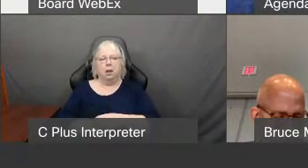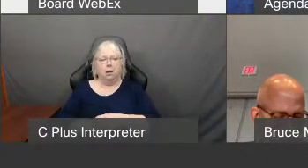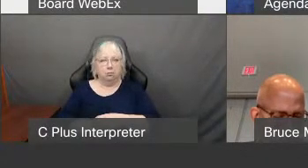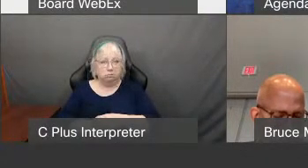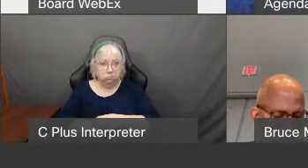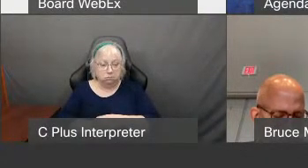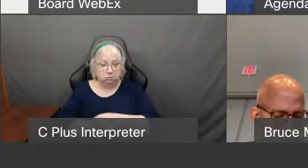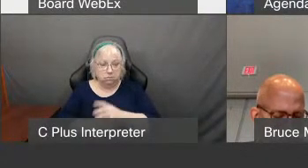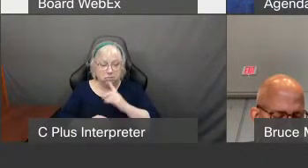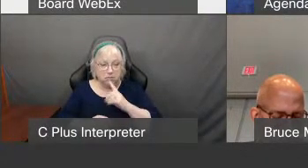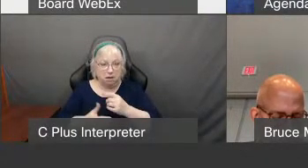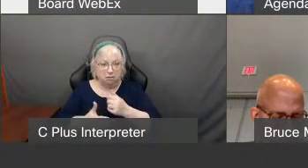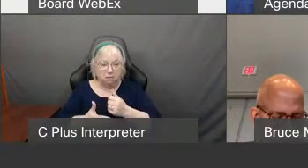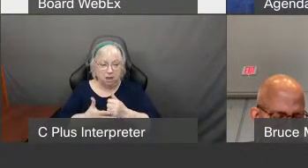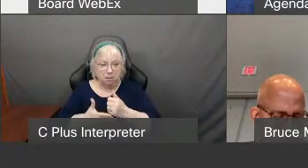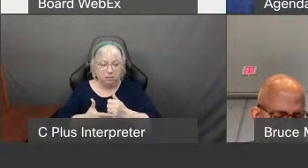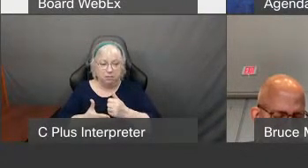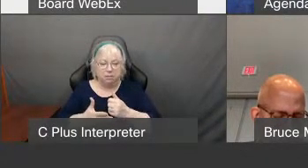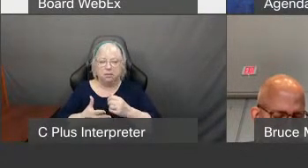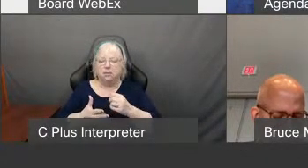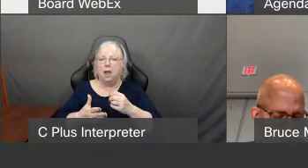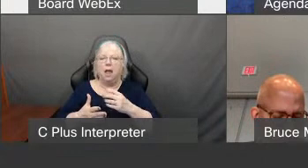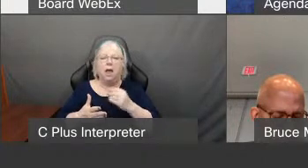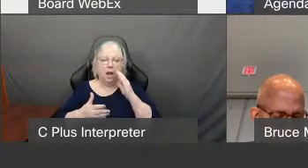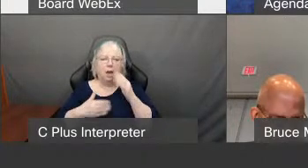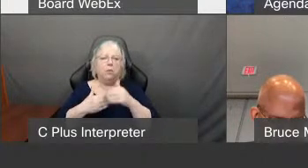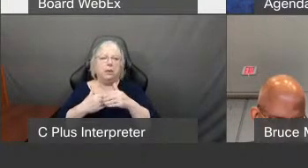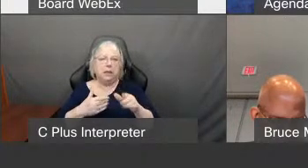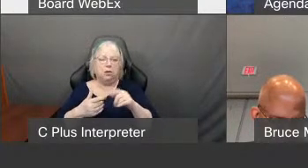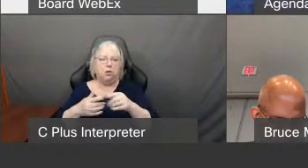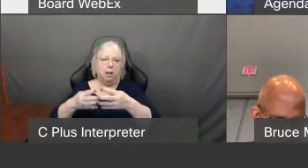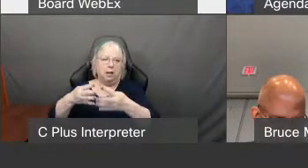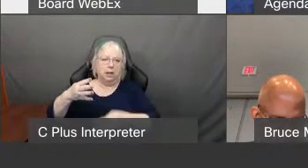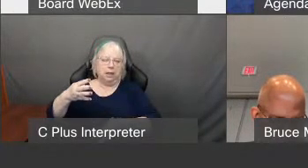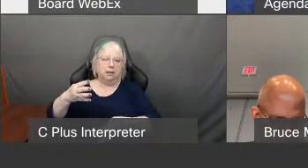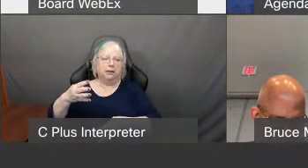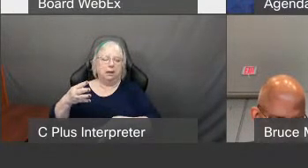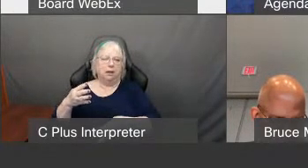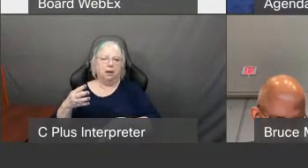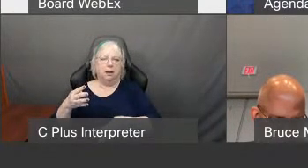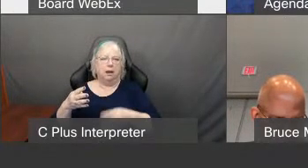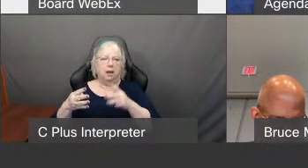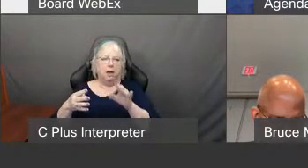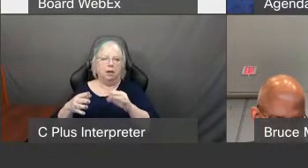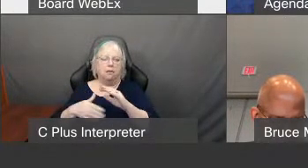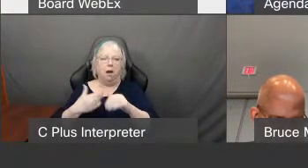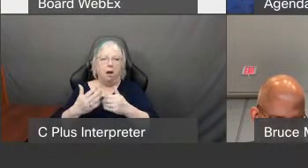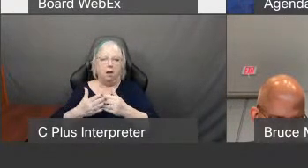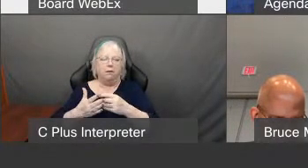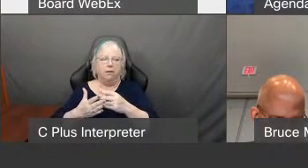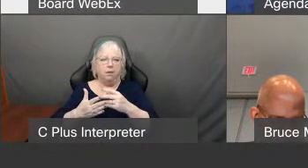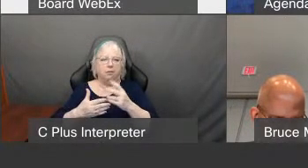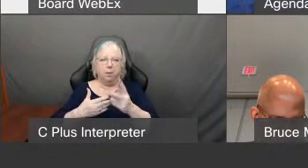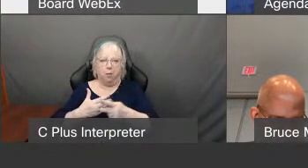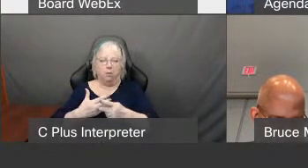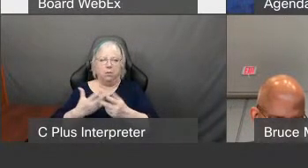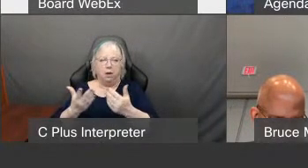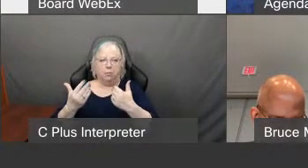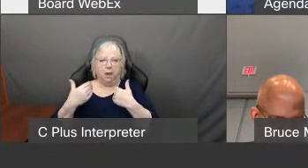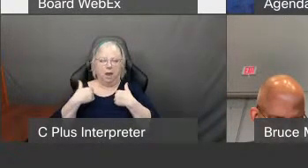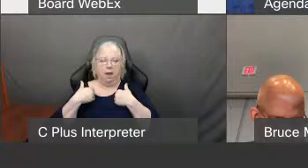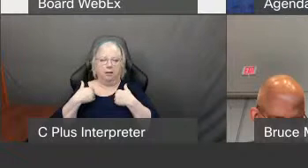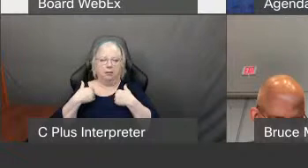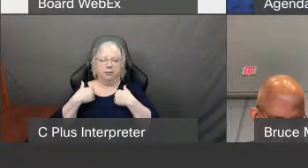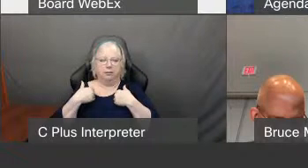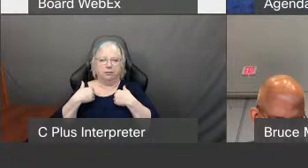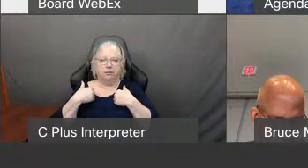Does that get you there? And I will send you that list of all of them. I've got a flurry of